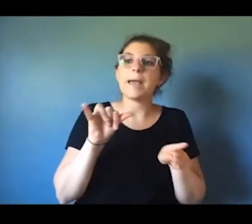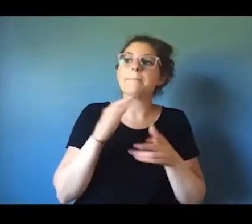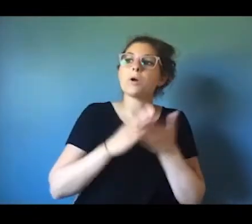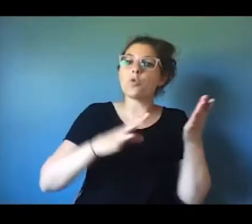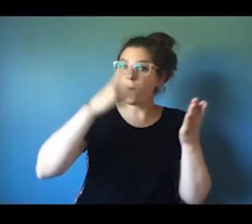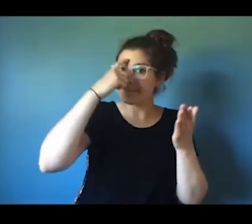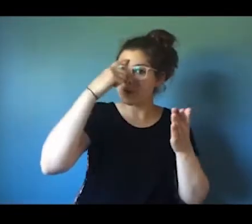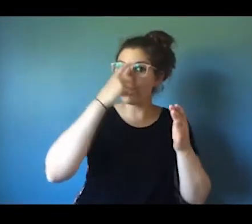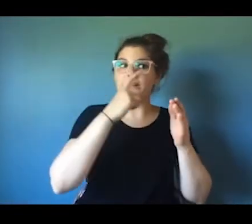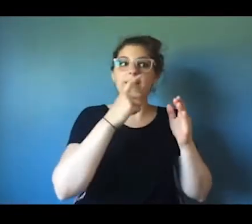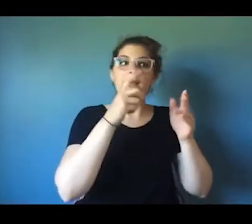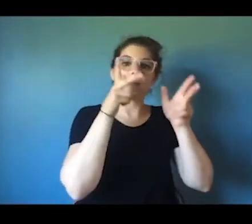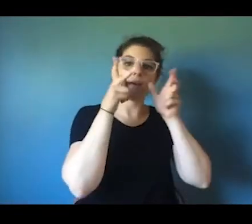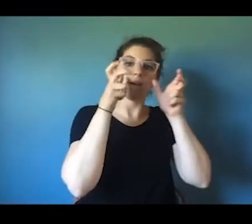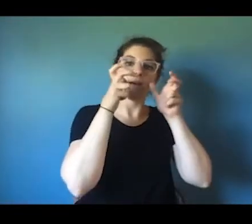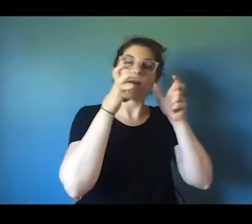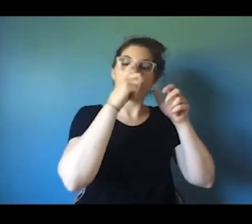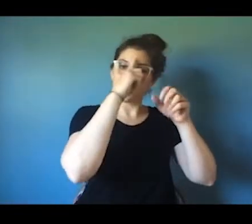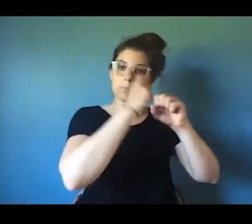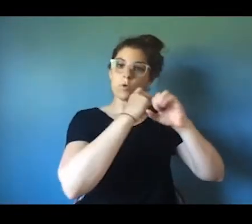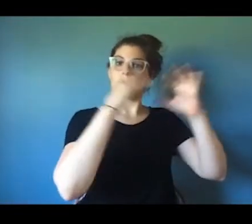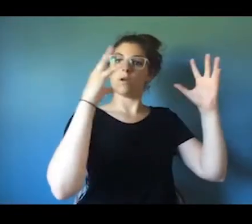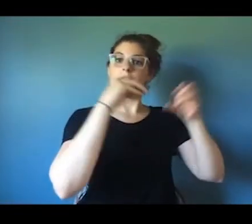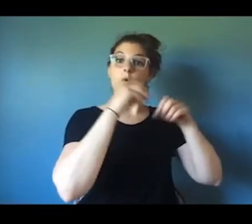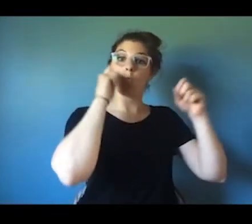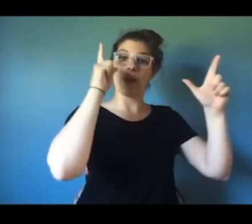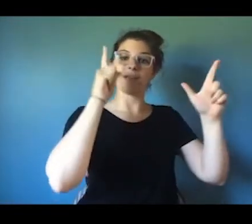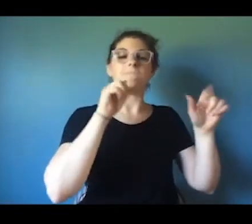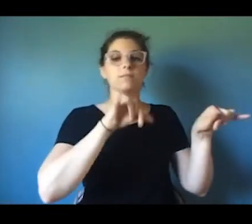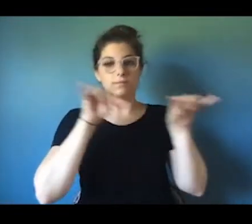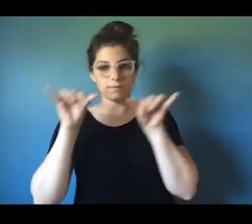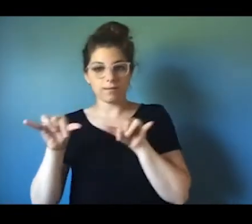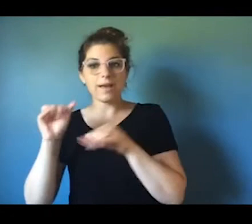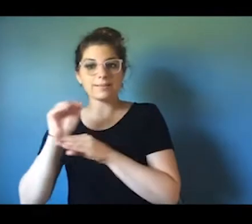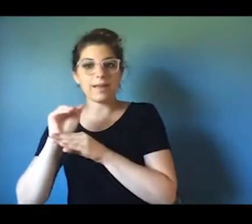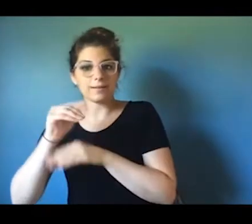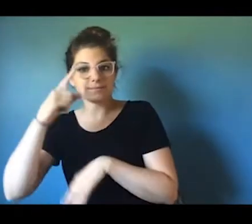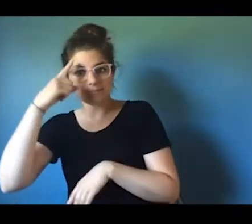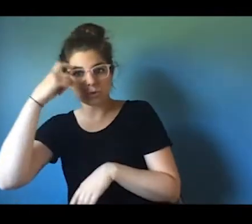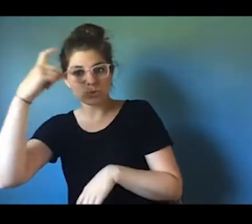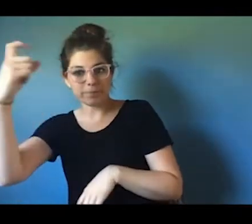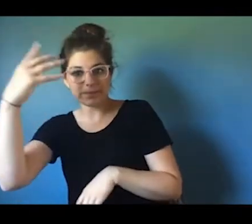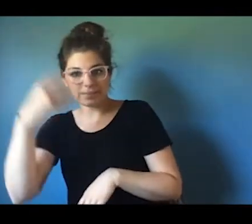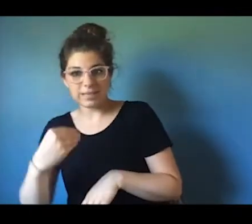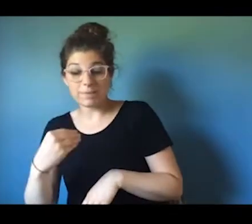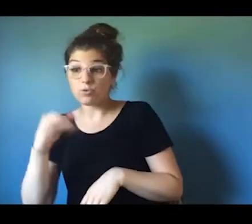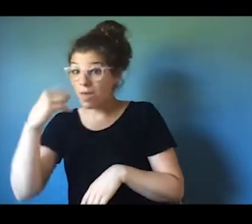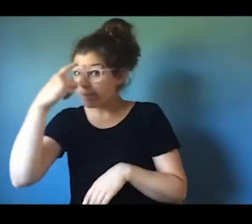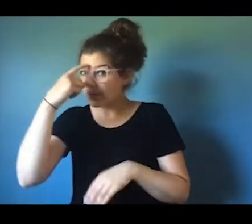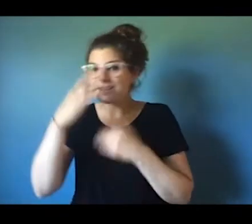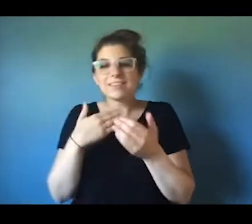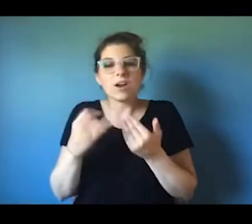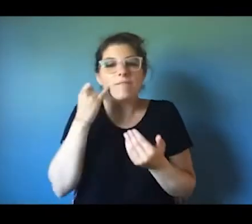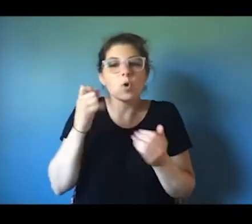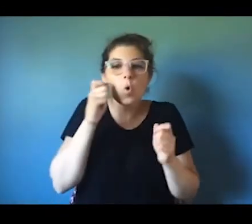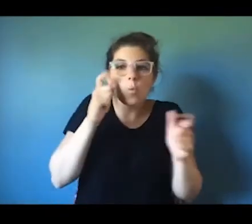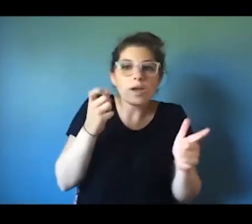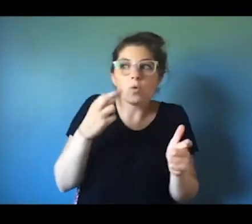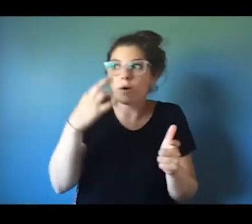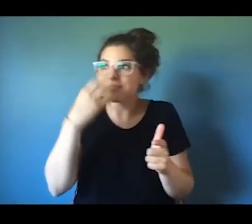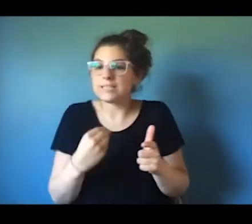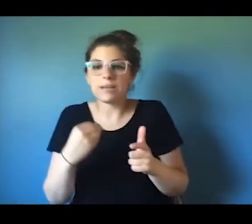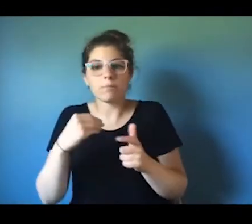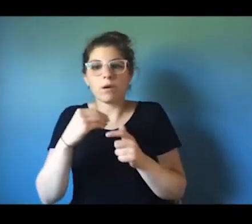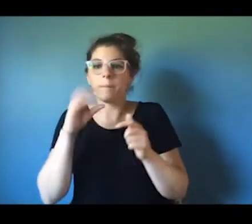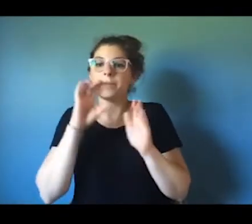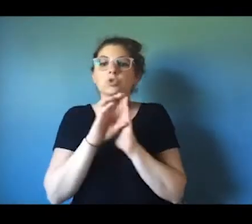that's because the same part of your brain that makes images while you're awake is the part that makes images while you're asleep. To that part of your brain, it